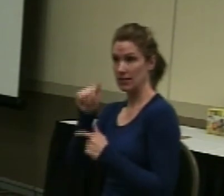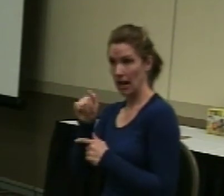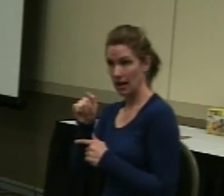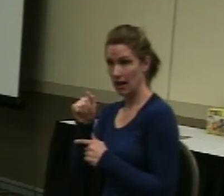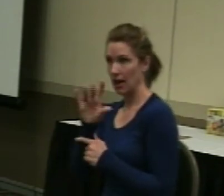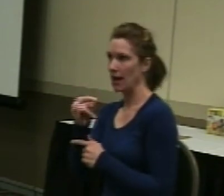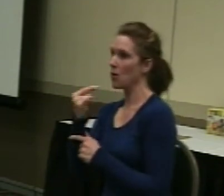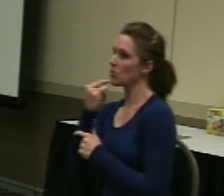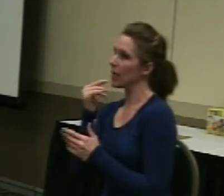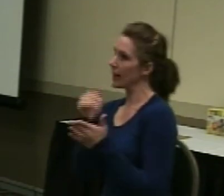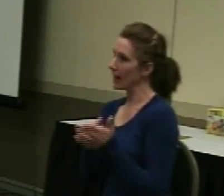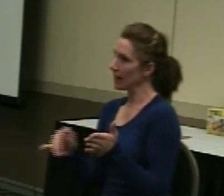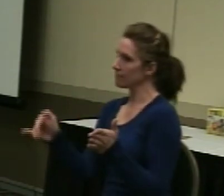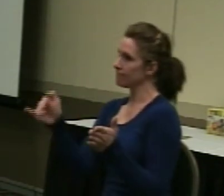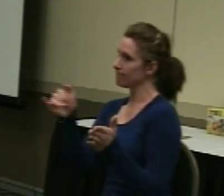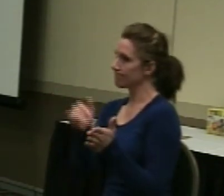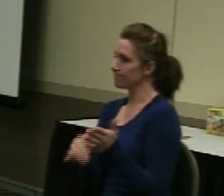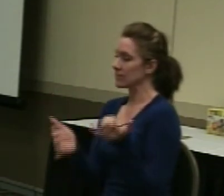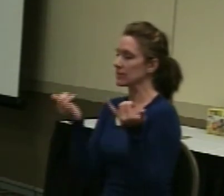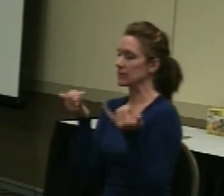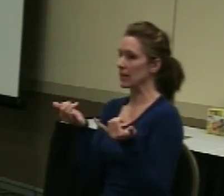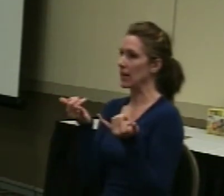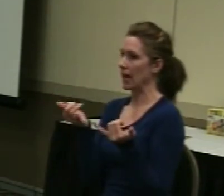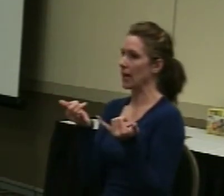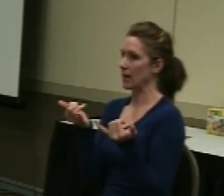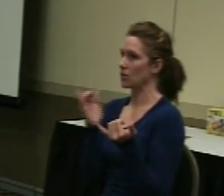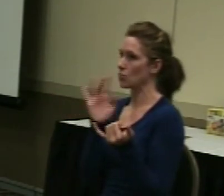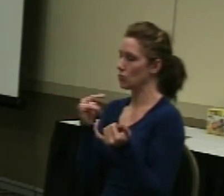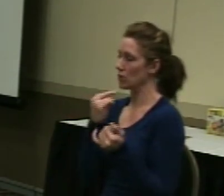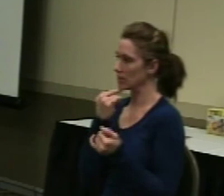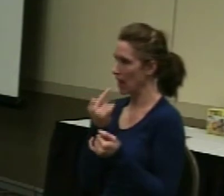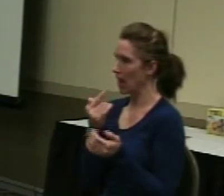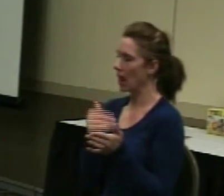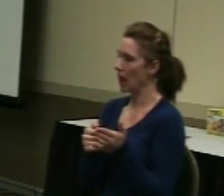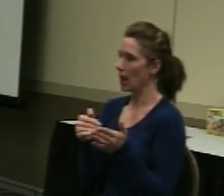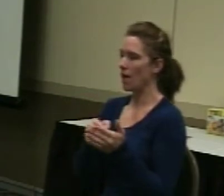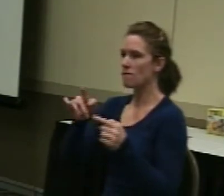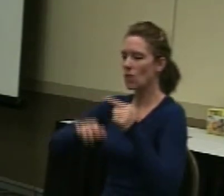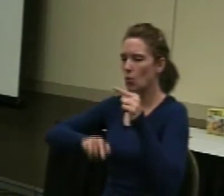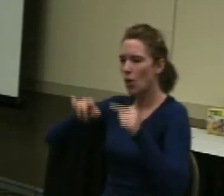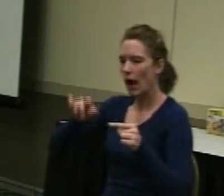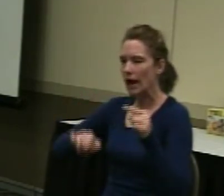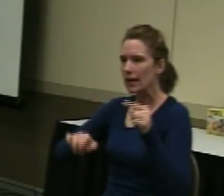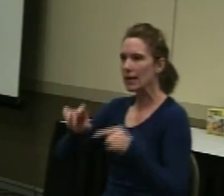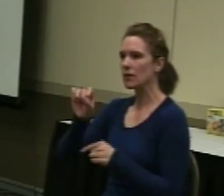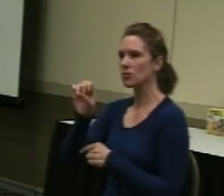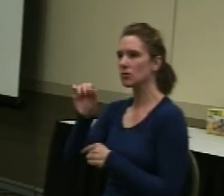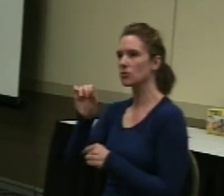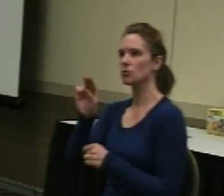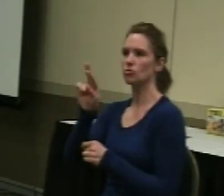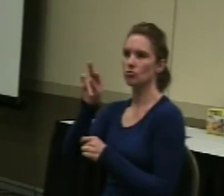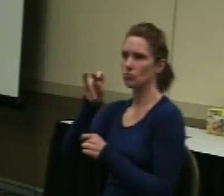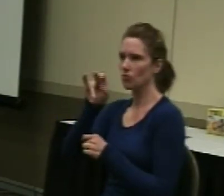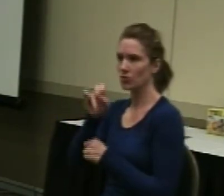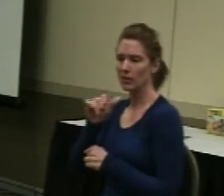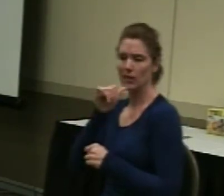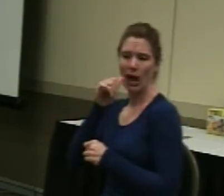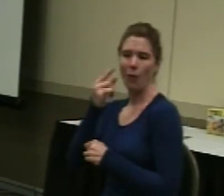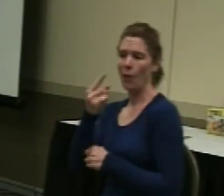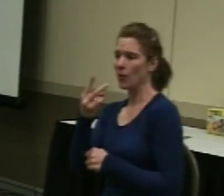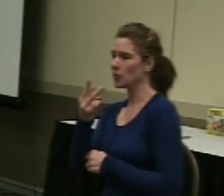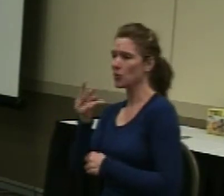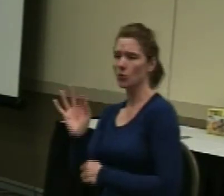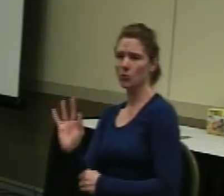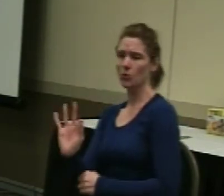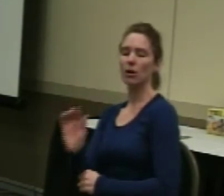saying this again throughout our time together, a variety of sources. Not just one, not just two, a variety